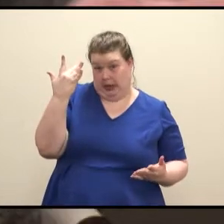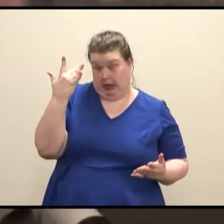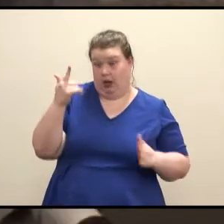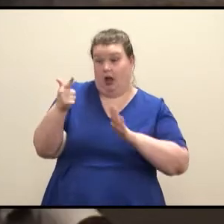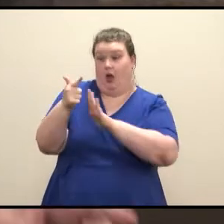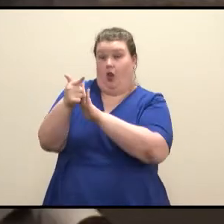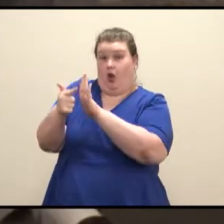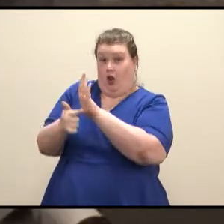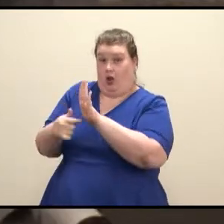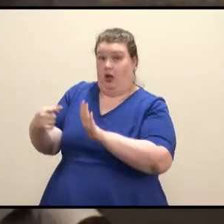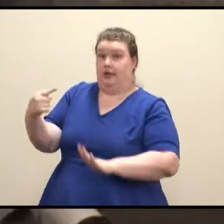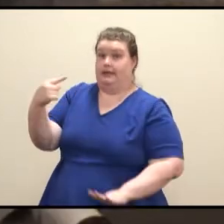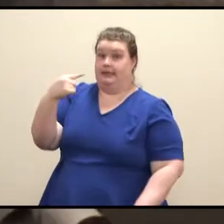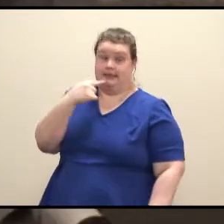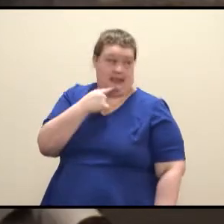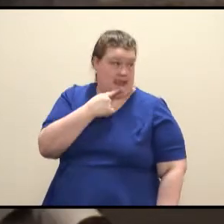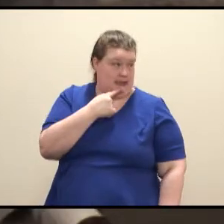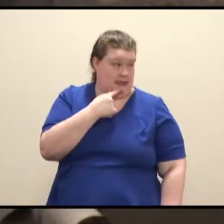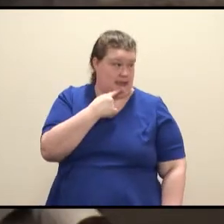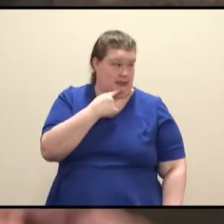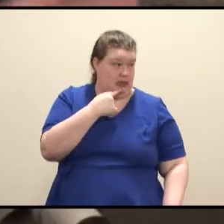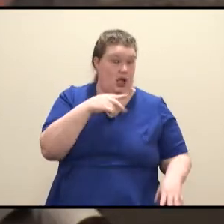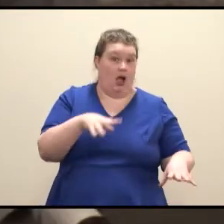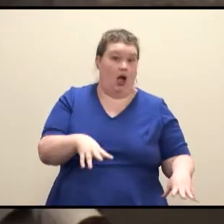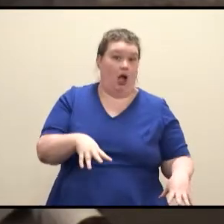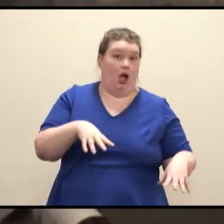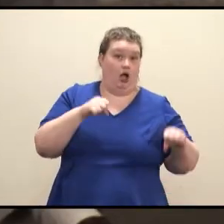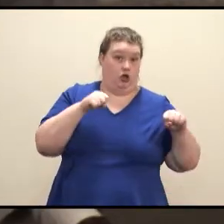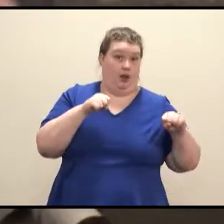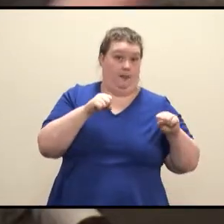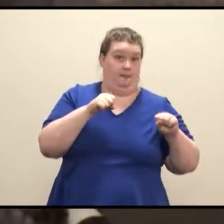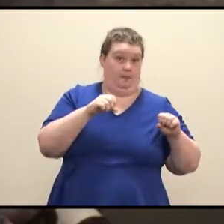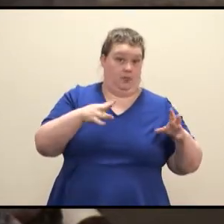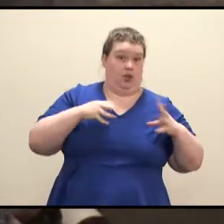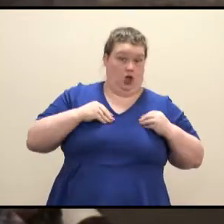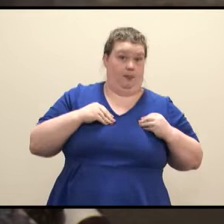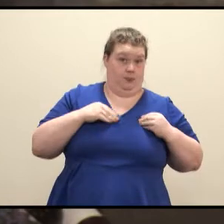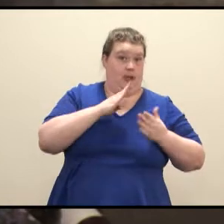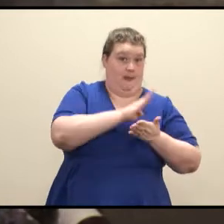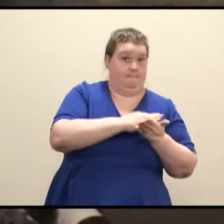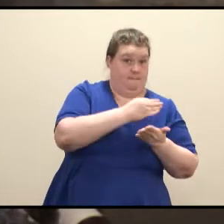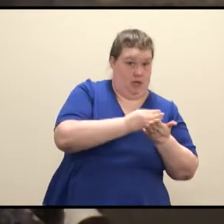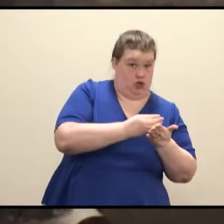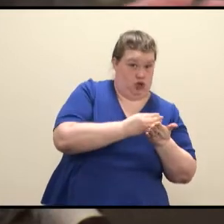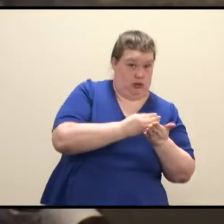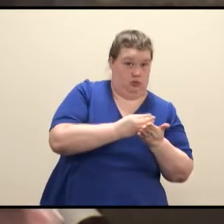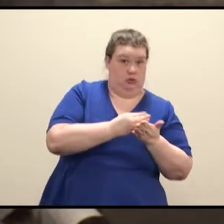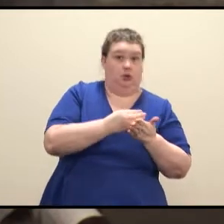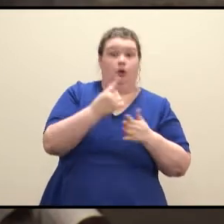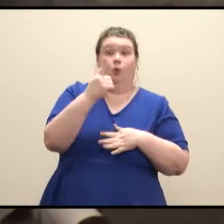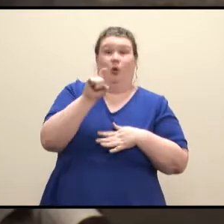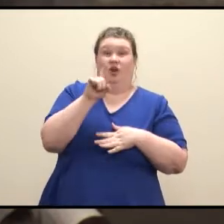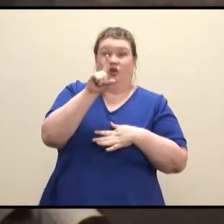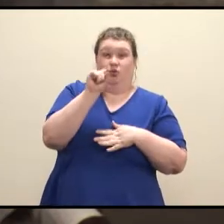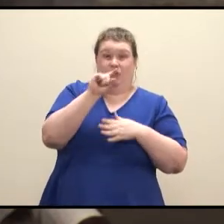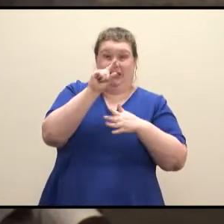within 120 days of adopting a budget, I need to discuss with you